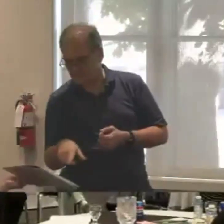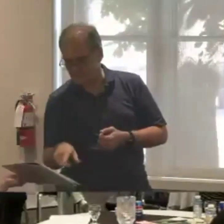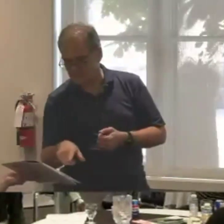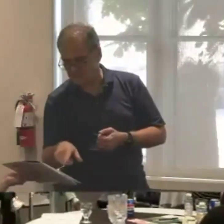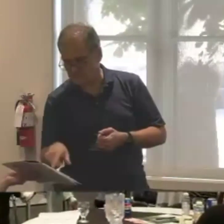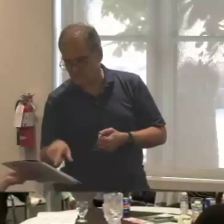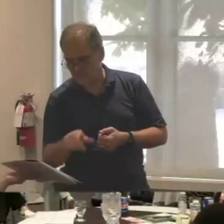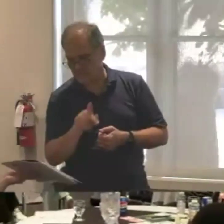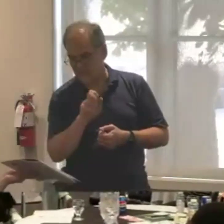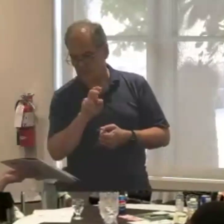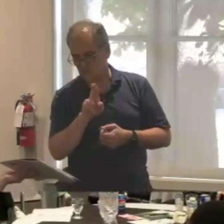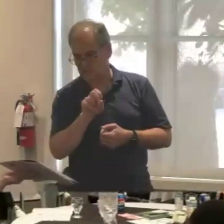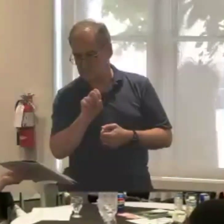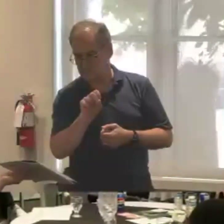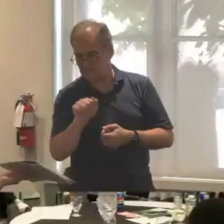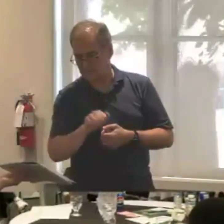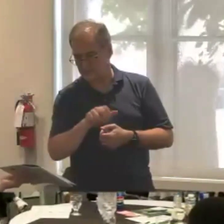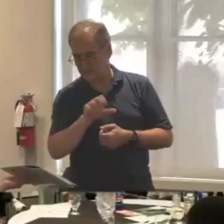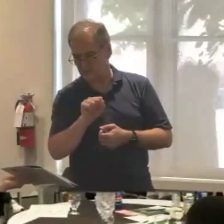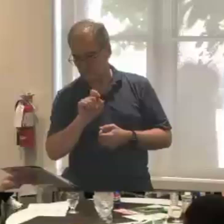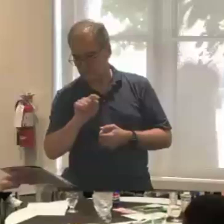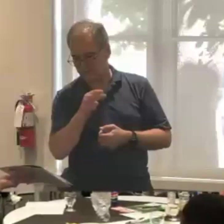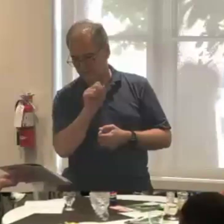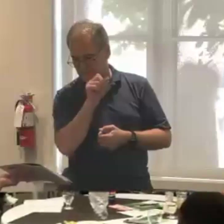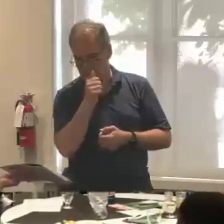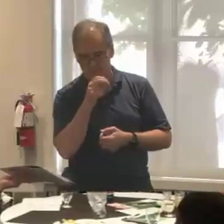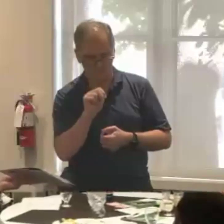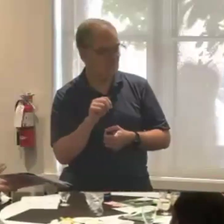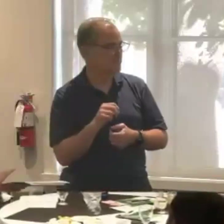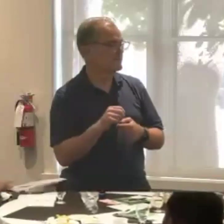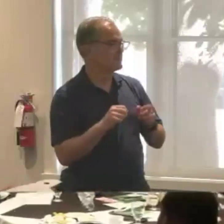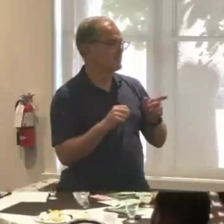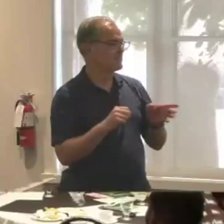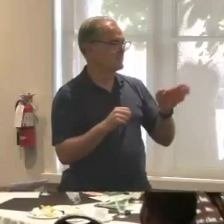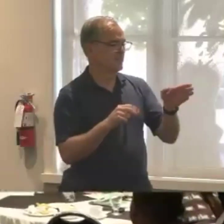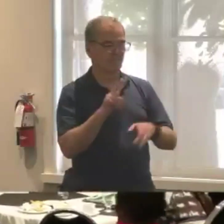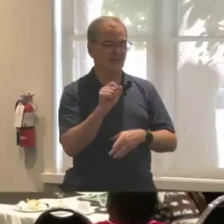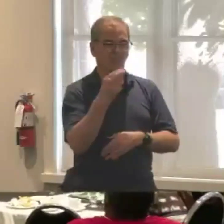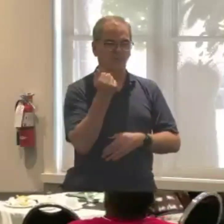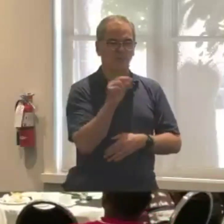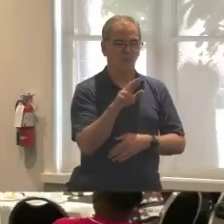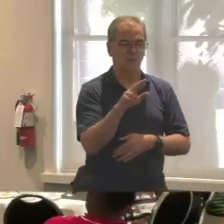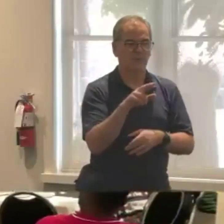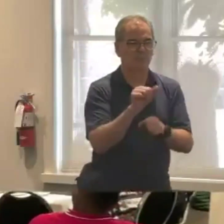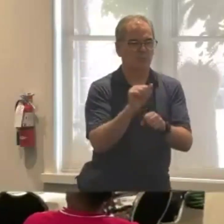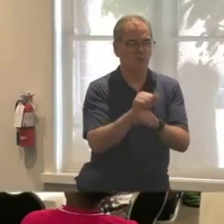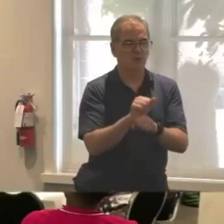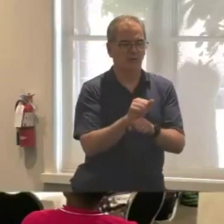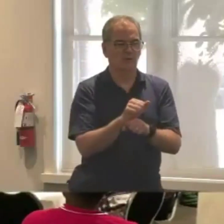activist, educator, and researcher. His scholarship and activism are situated in the fields of